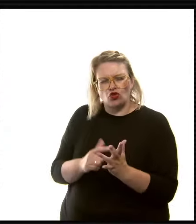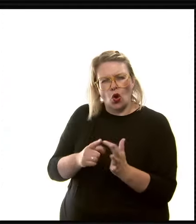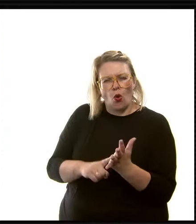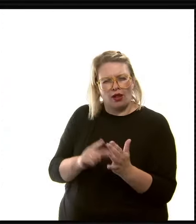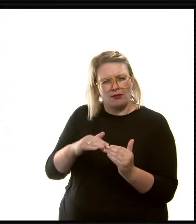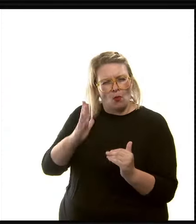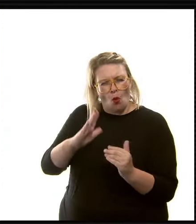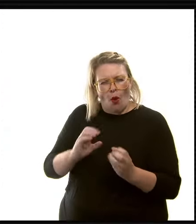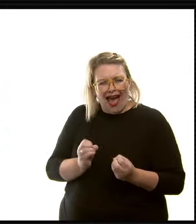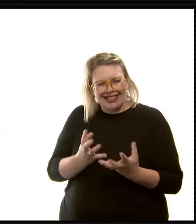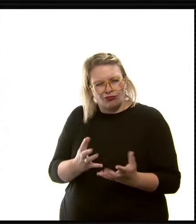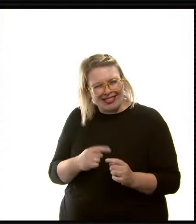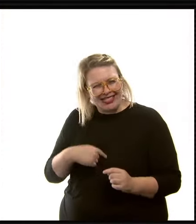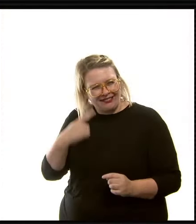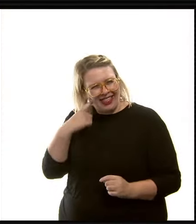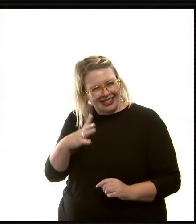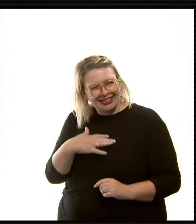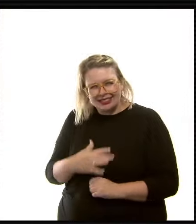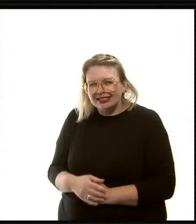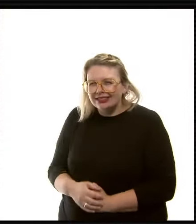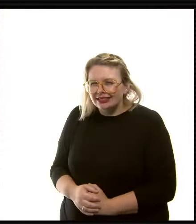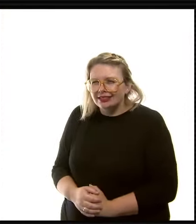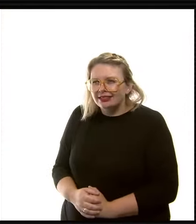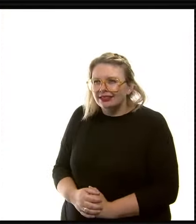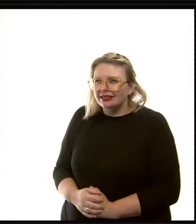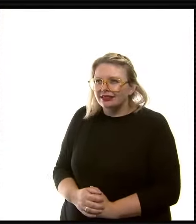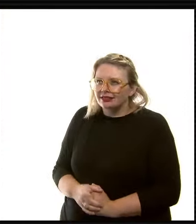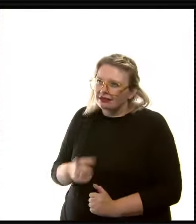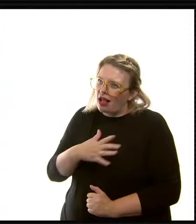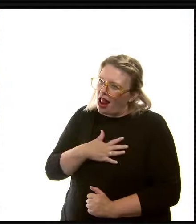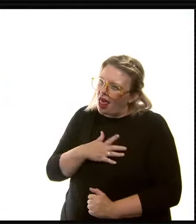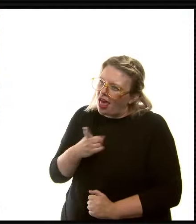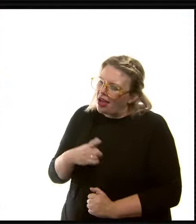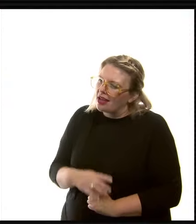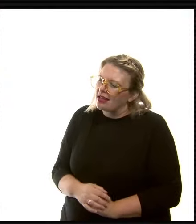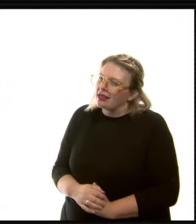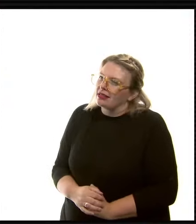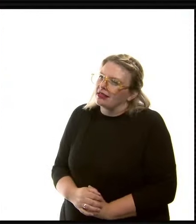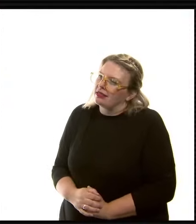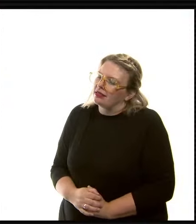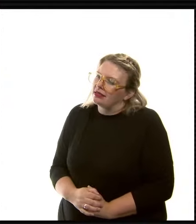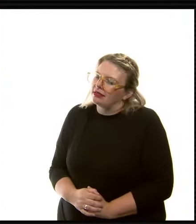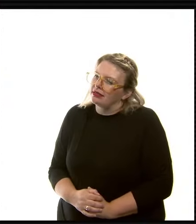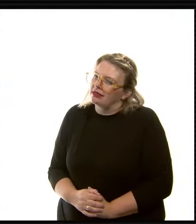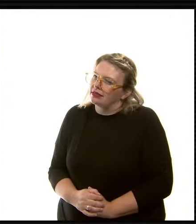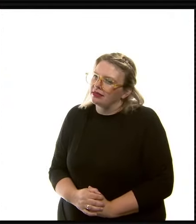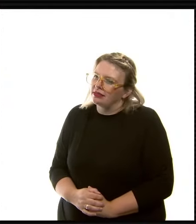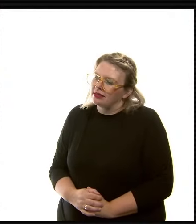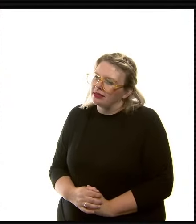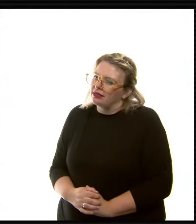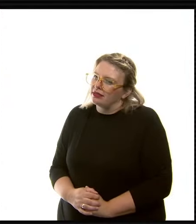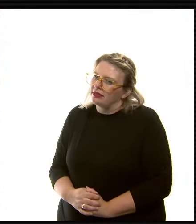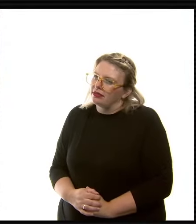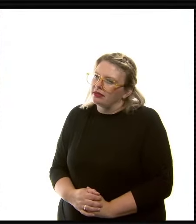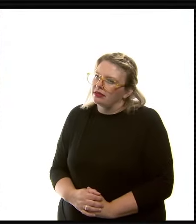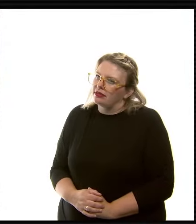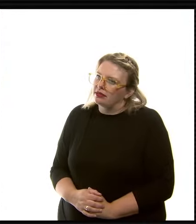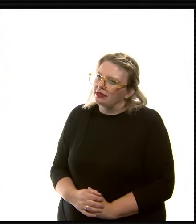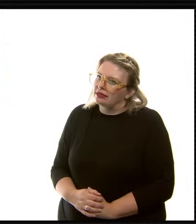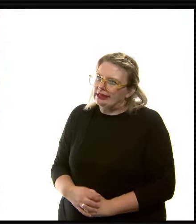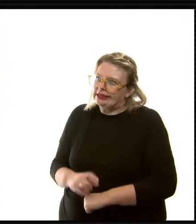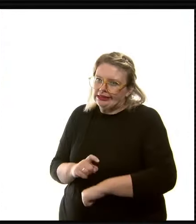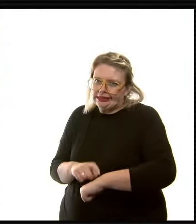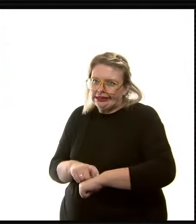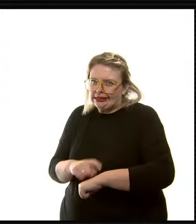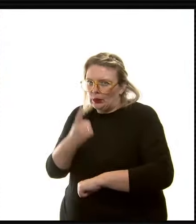to use that. Yeah, okay. Oh, I love these ones that are Nice slightly little iridescent combination. there, and I'm going to do I feel 3 like in a yours row. is matching. Okay, so just